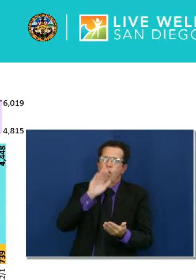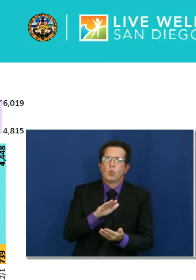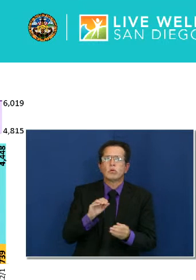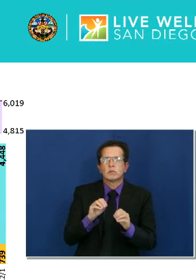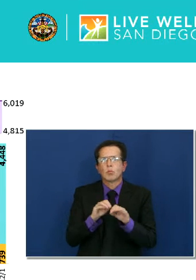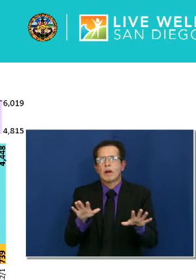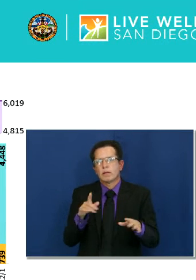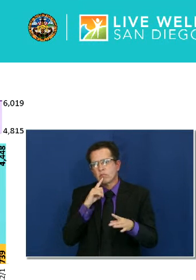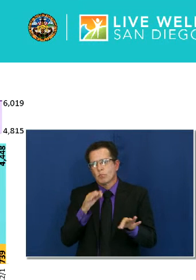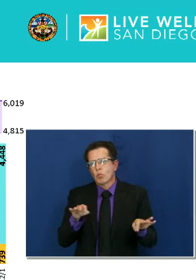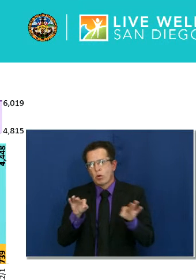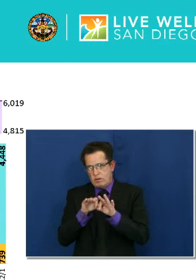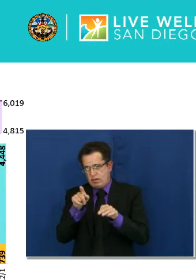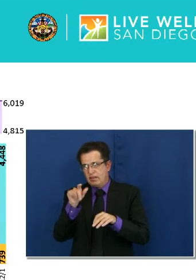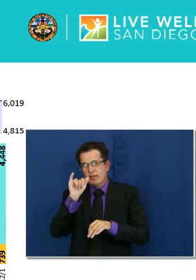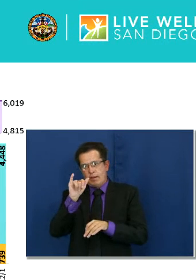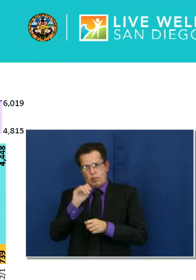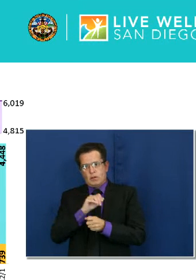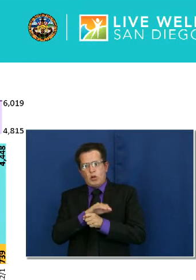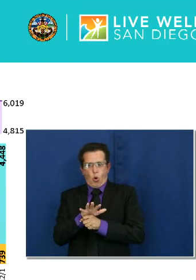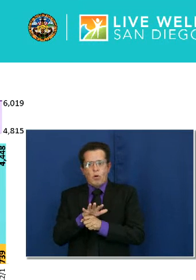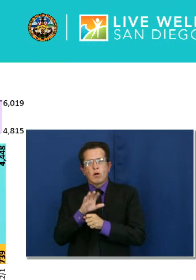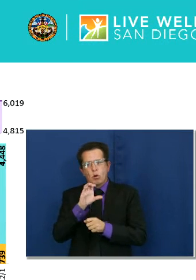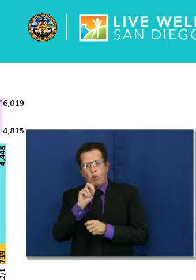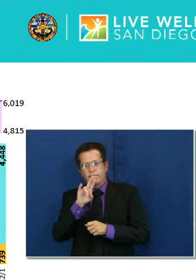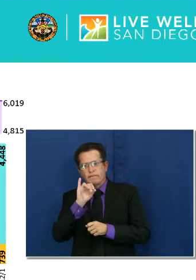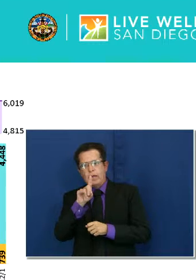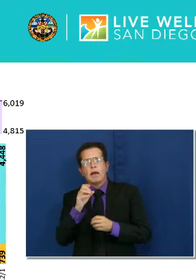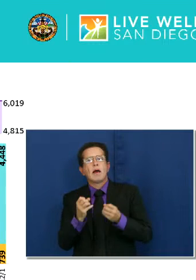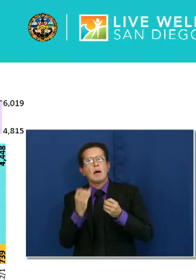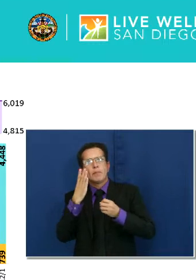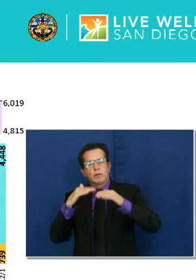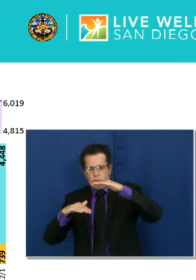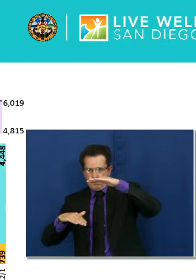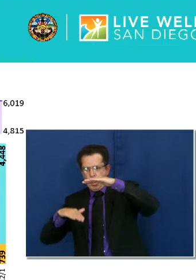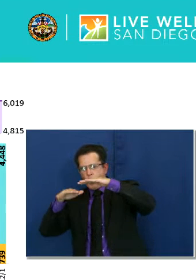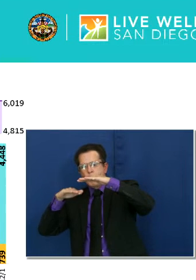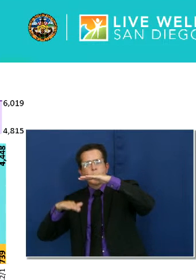see here represents the COVID cases versus the total.